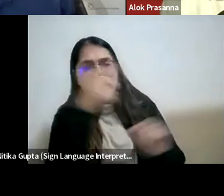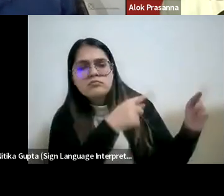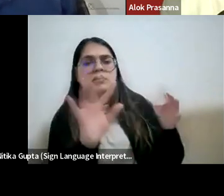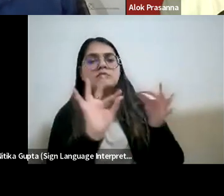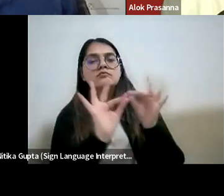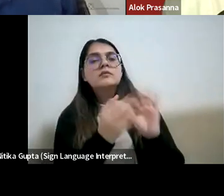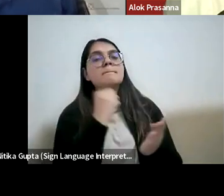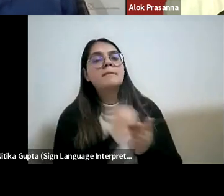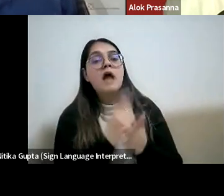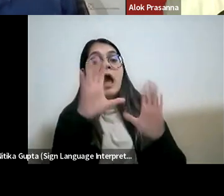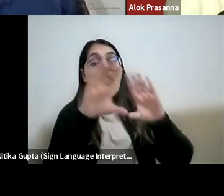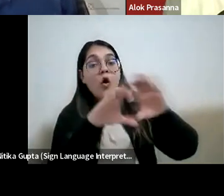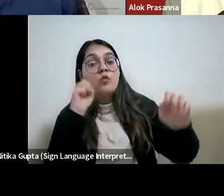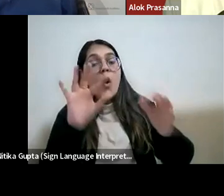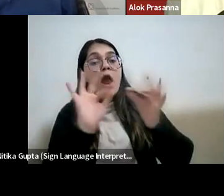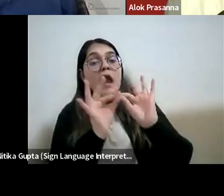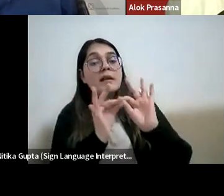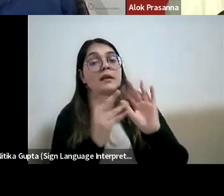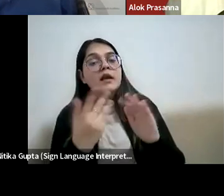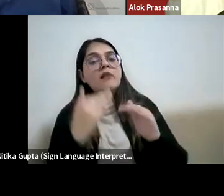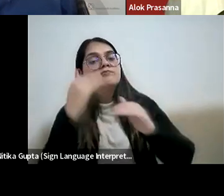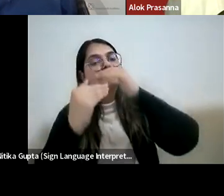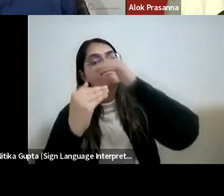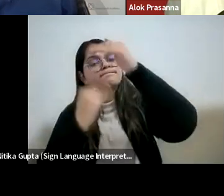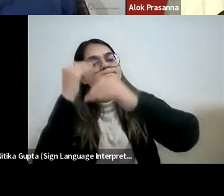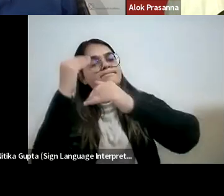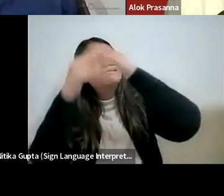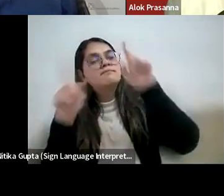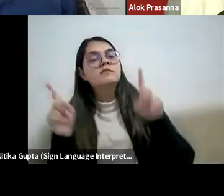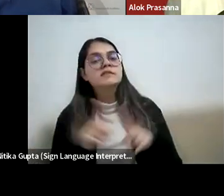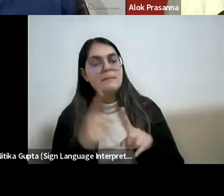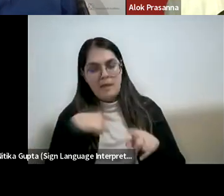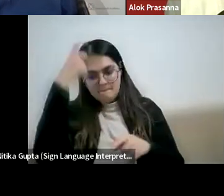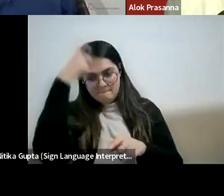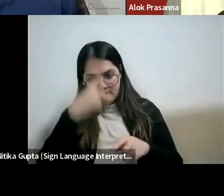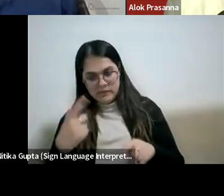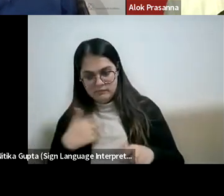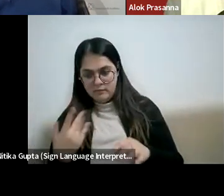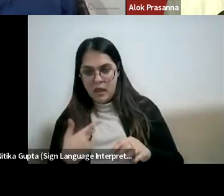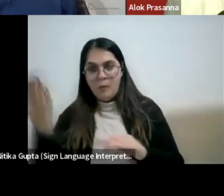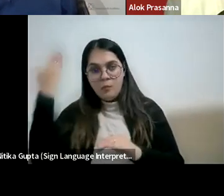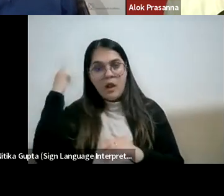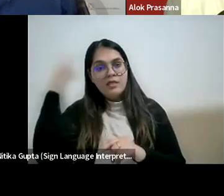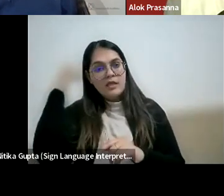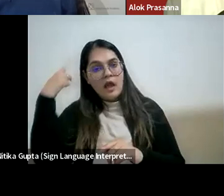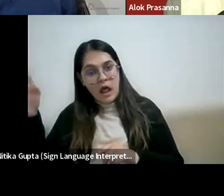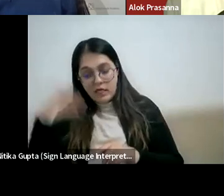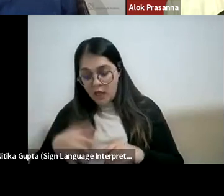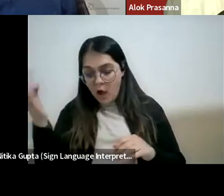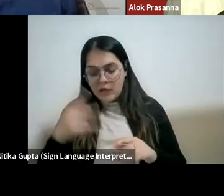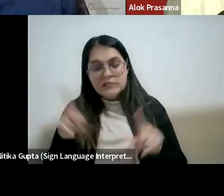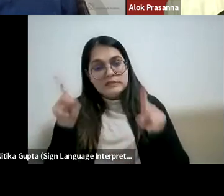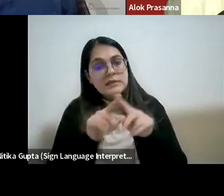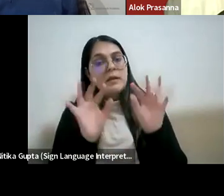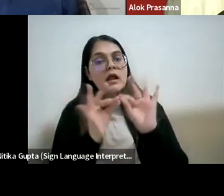interpretation is as much a process of creation as one of discovery. Such interpretation has to